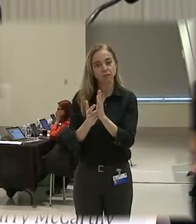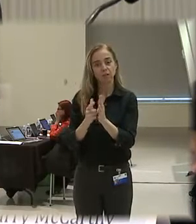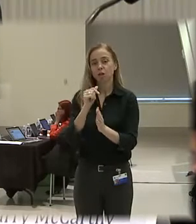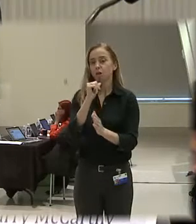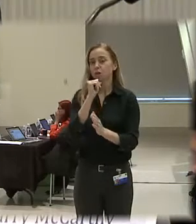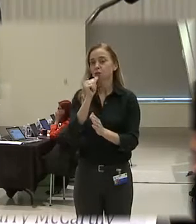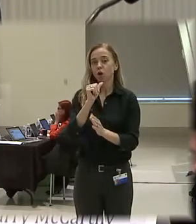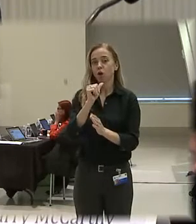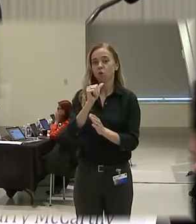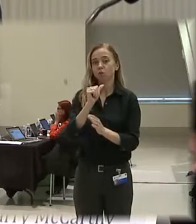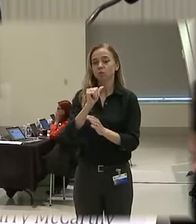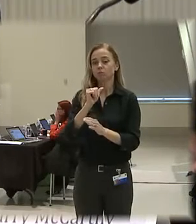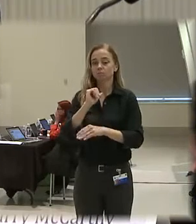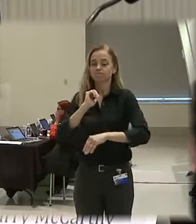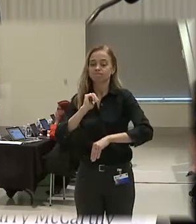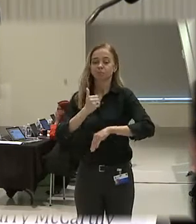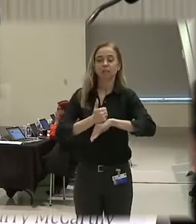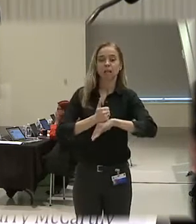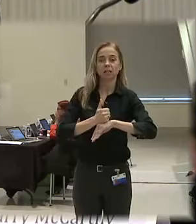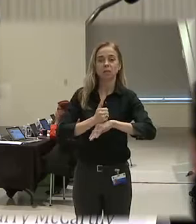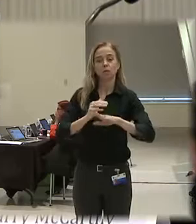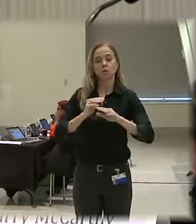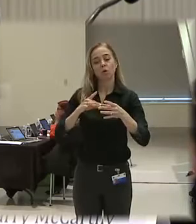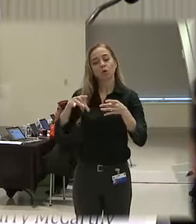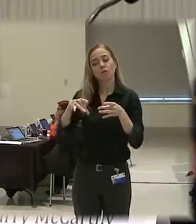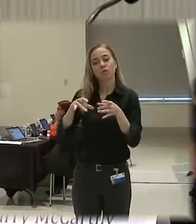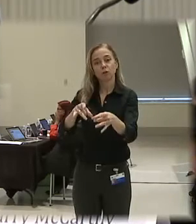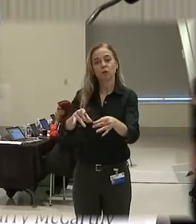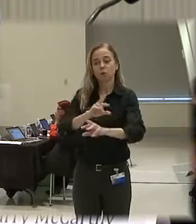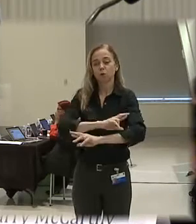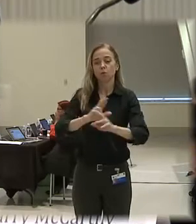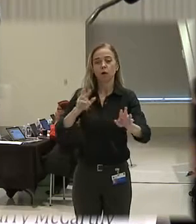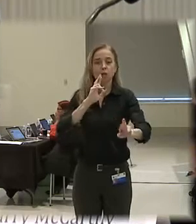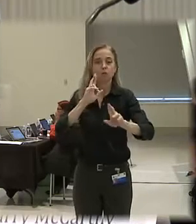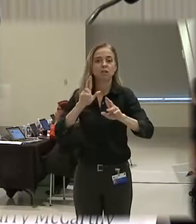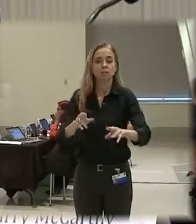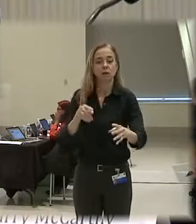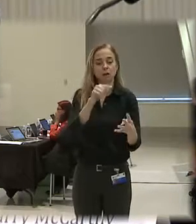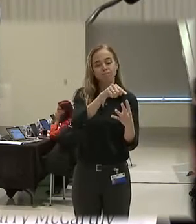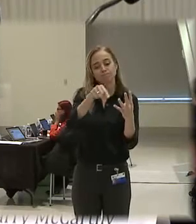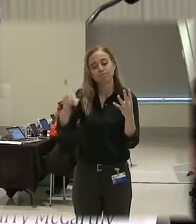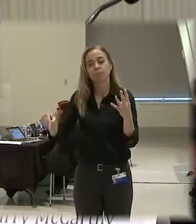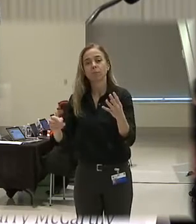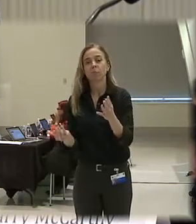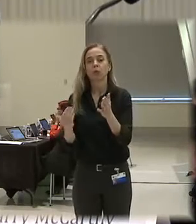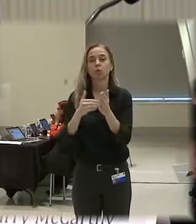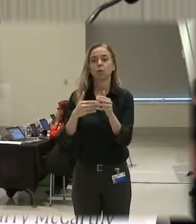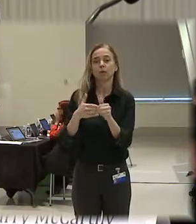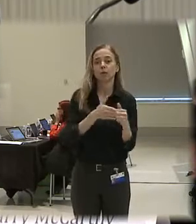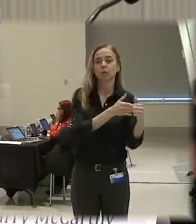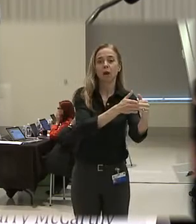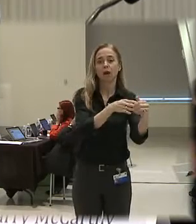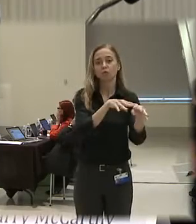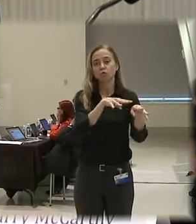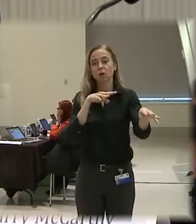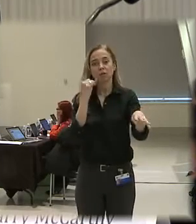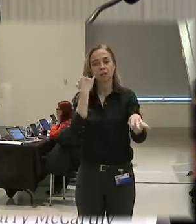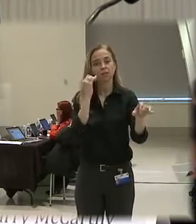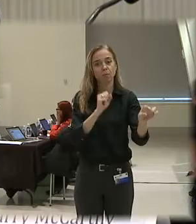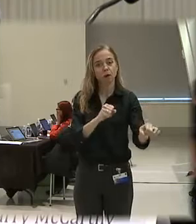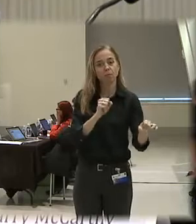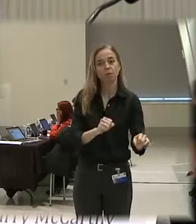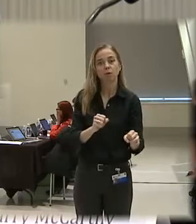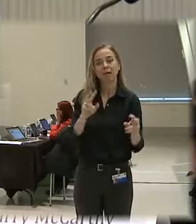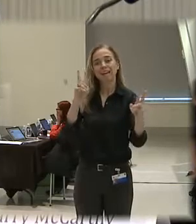one position or stance, remain fluid and ready to respond, reroute traffic if feasible, issue